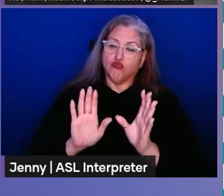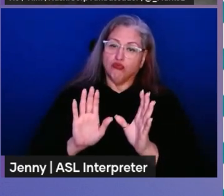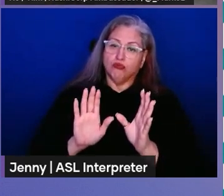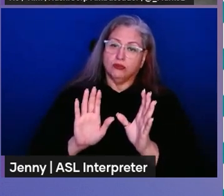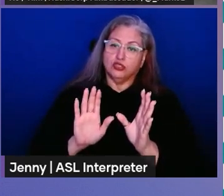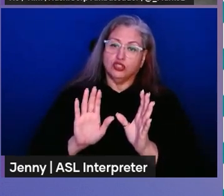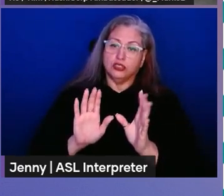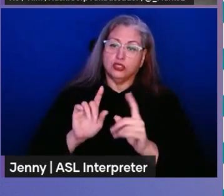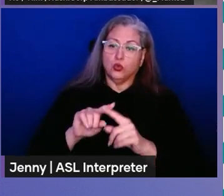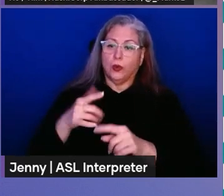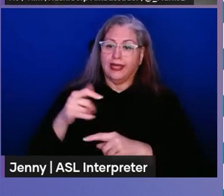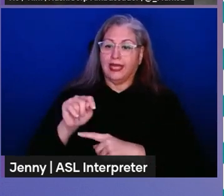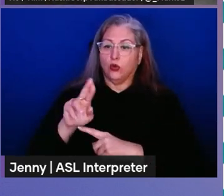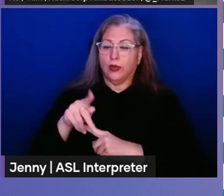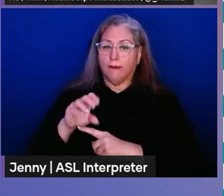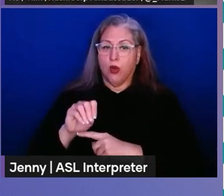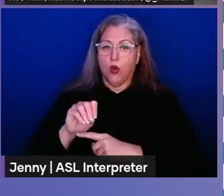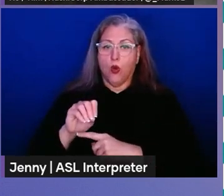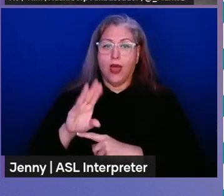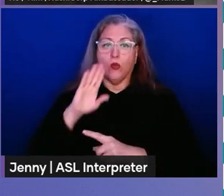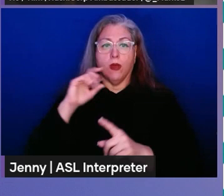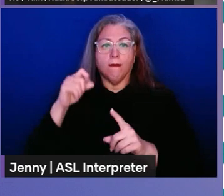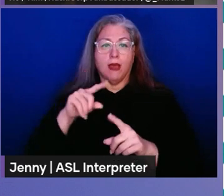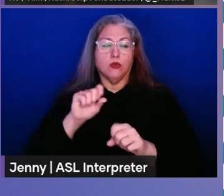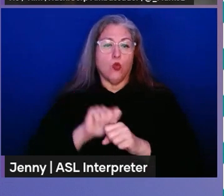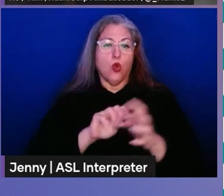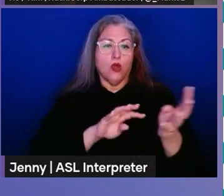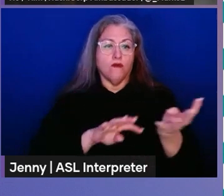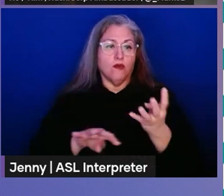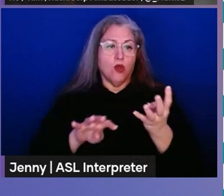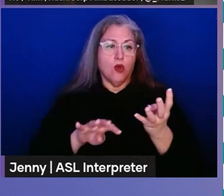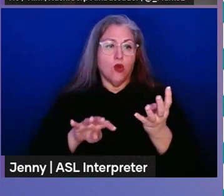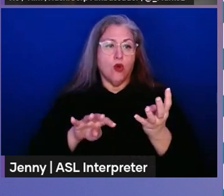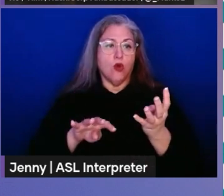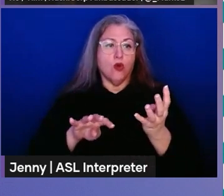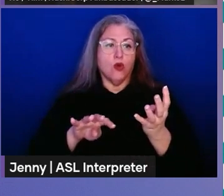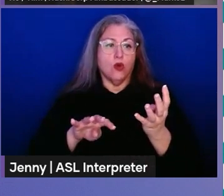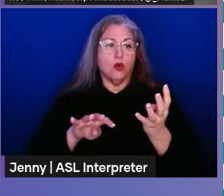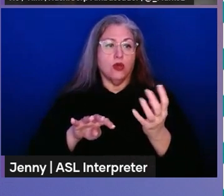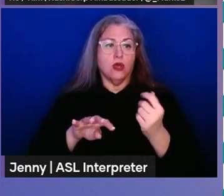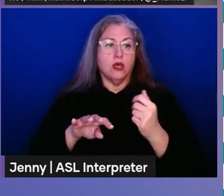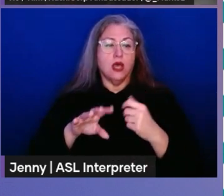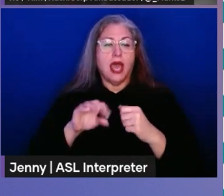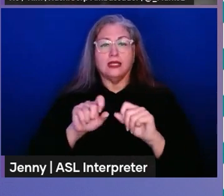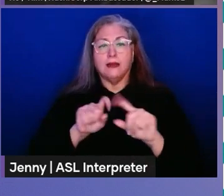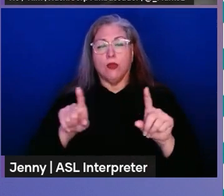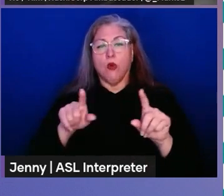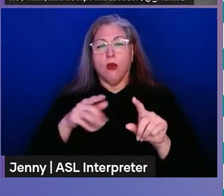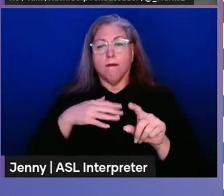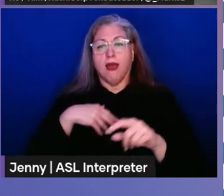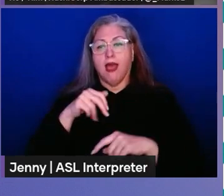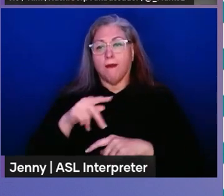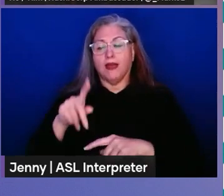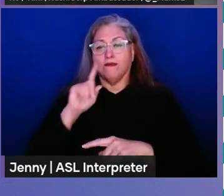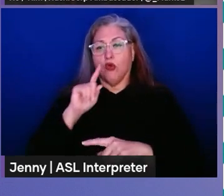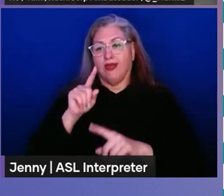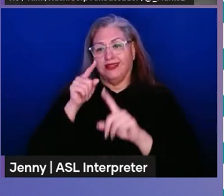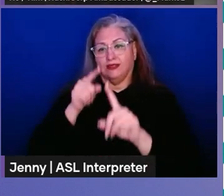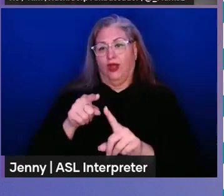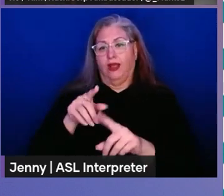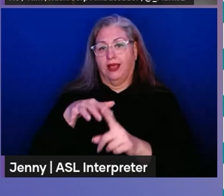Git repo, that will automatically trigger the workflow and kind of deploy my application to the target environment.